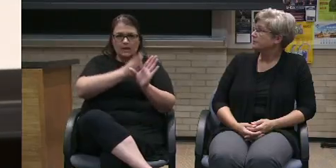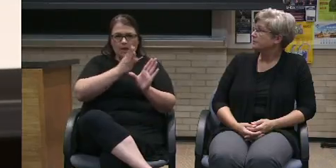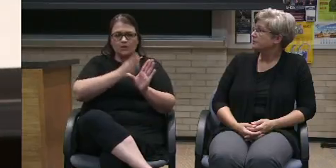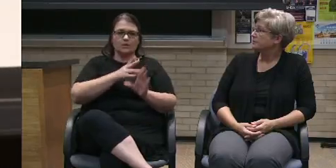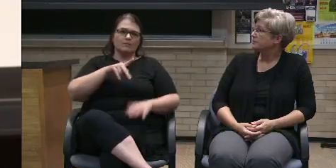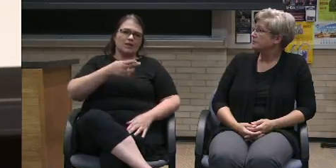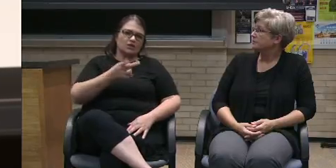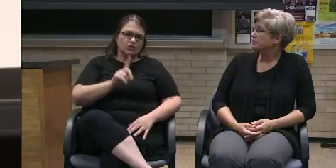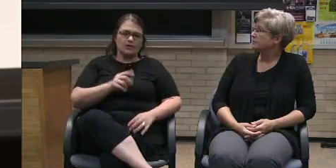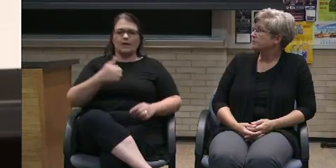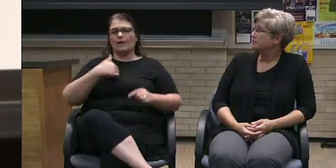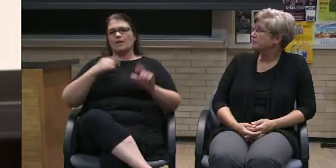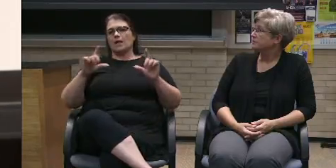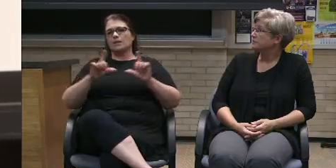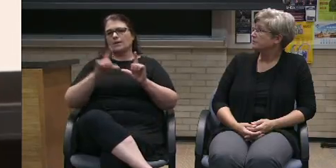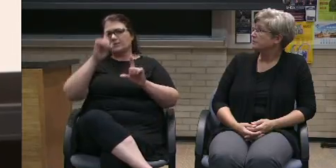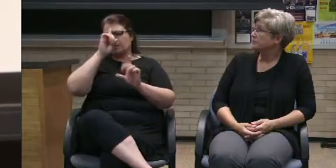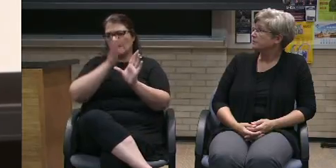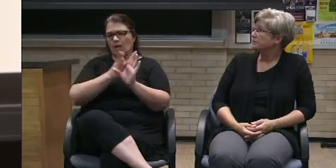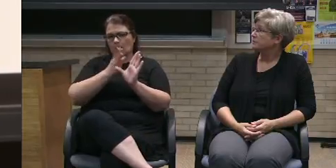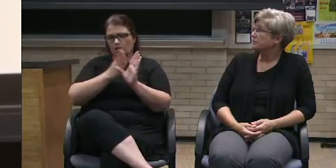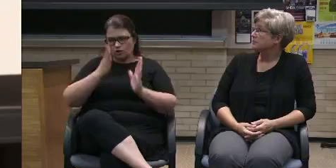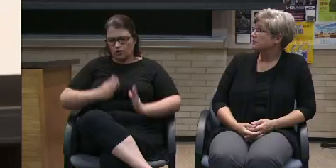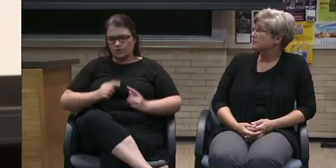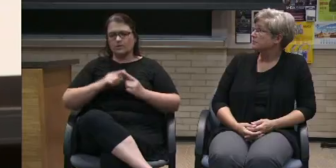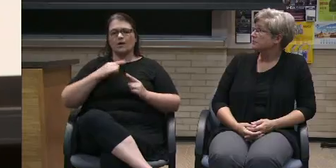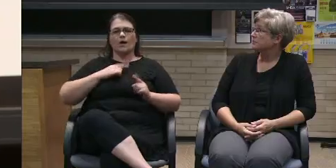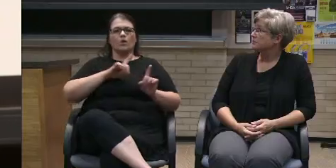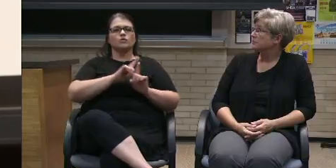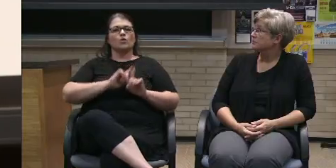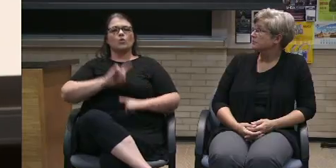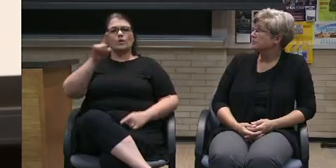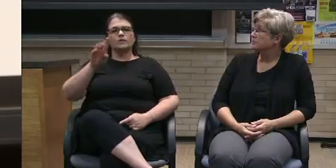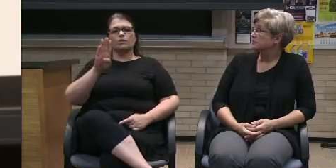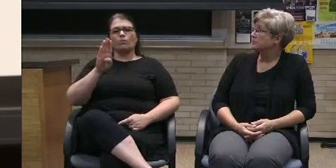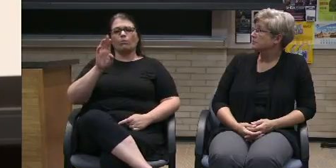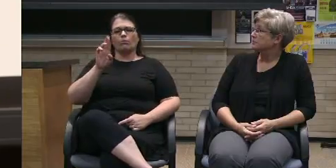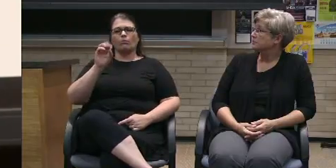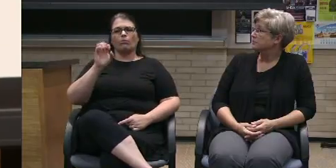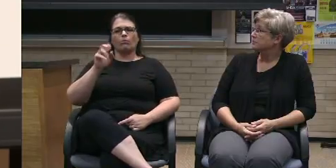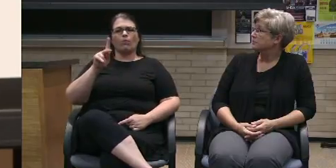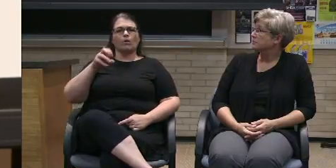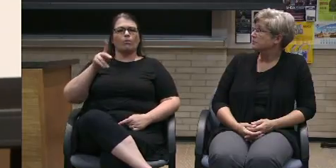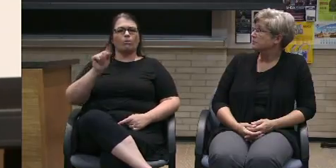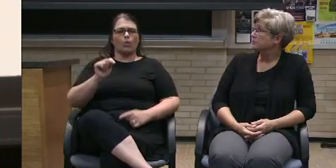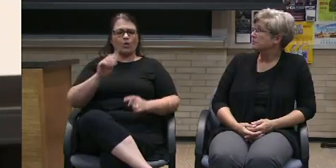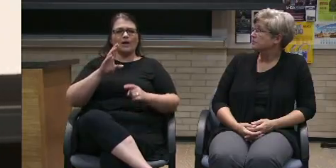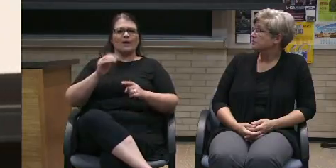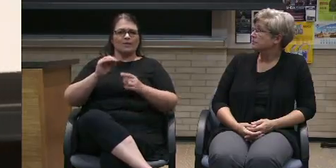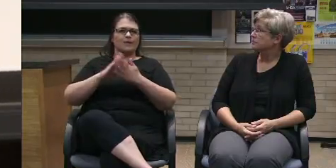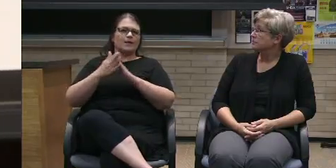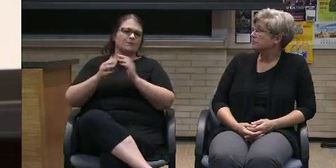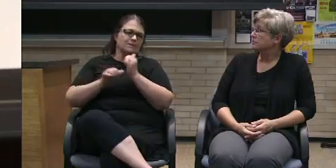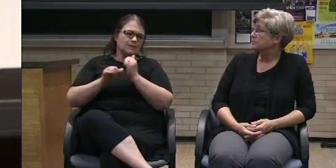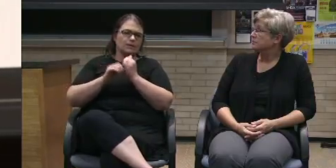psychologist. I then went to SUNY Brockport, the college at Brockport, and did a traditional assistant